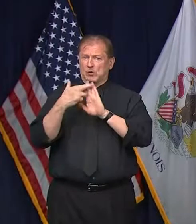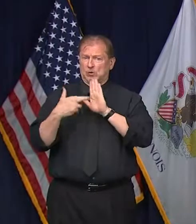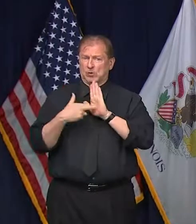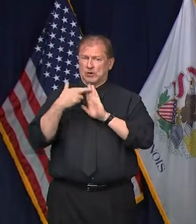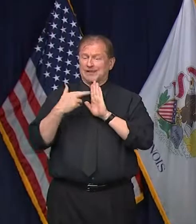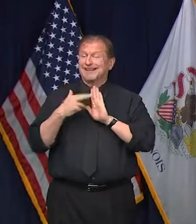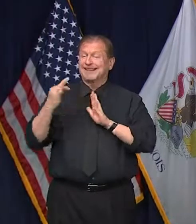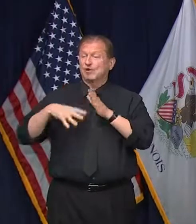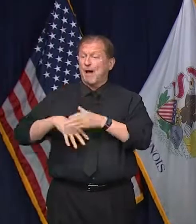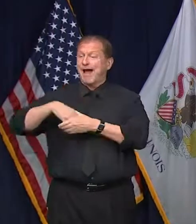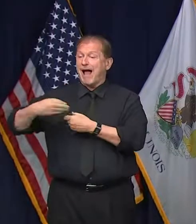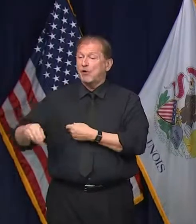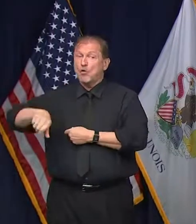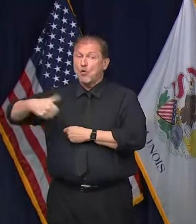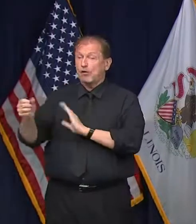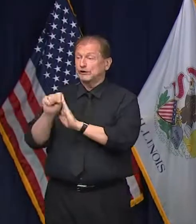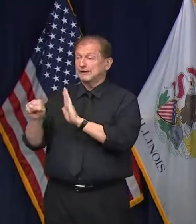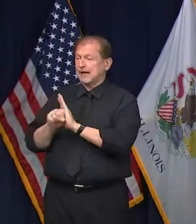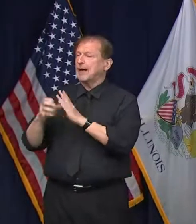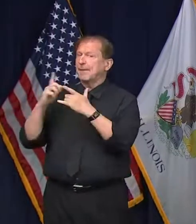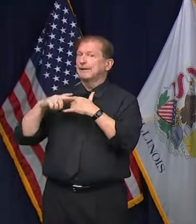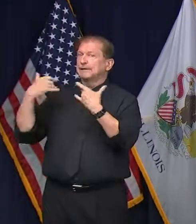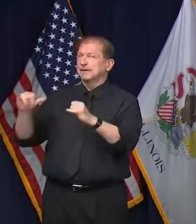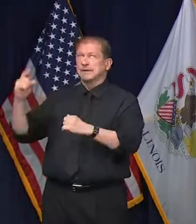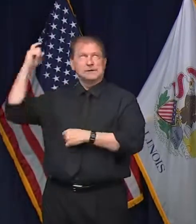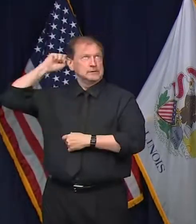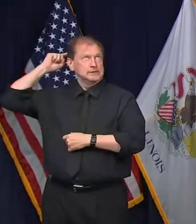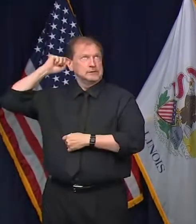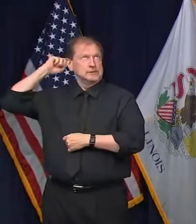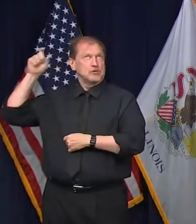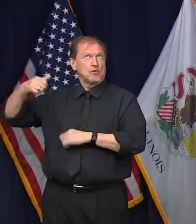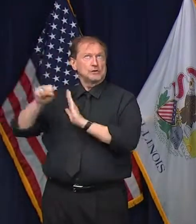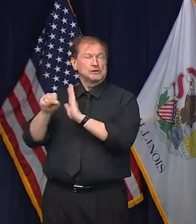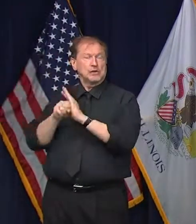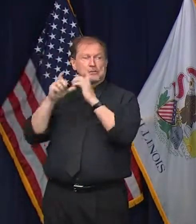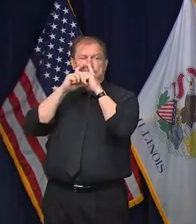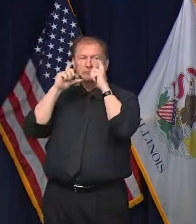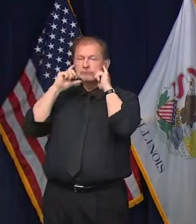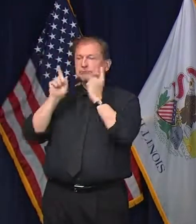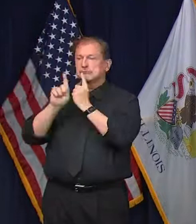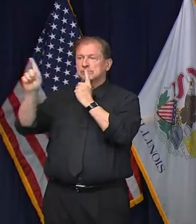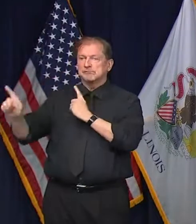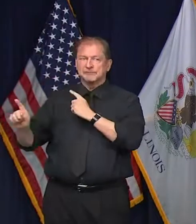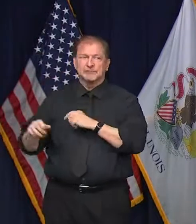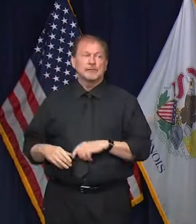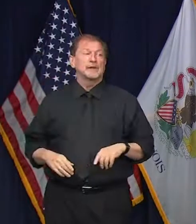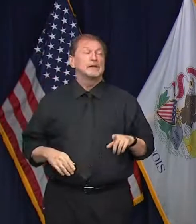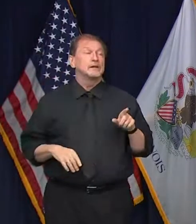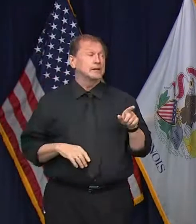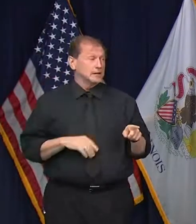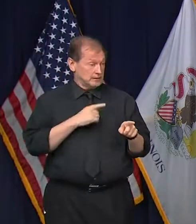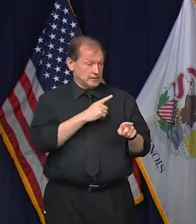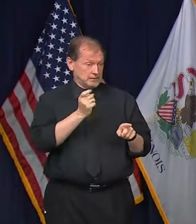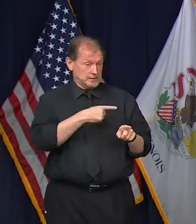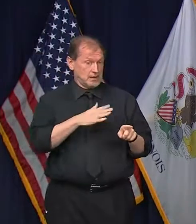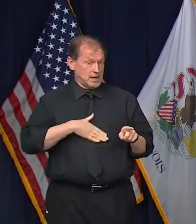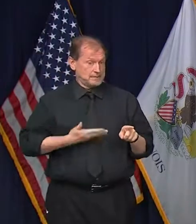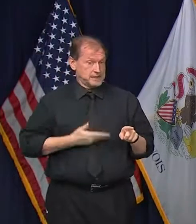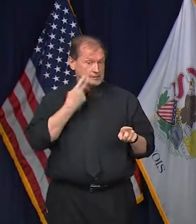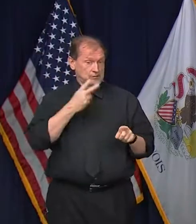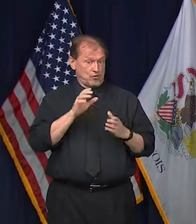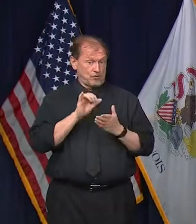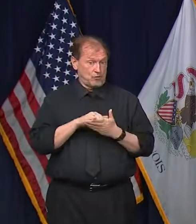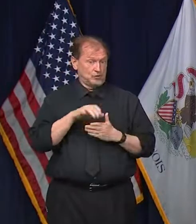you travel that you would have if you were at home. Were you dismayed, though, to see these crowds like they were? I am terribly dismayed, frankly. I think